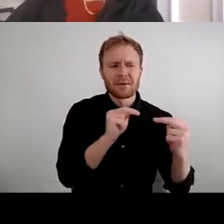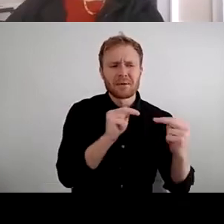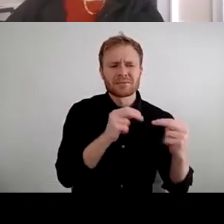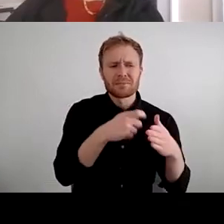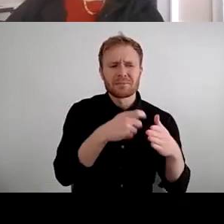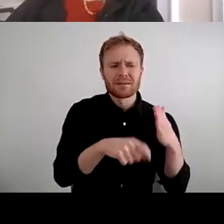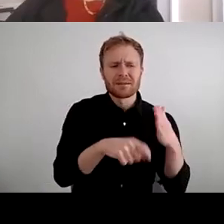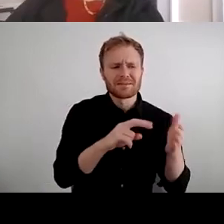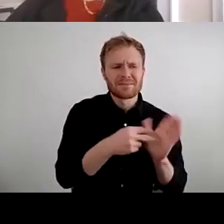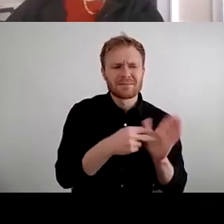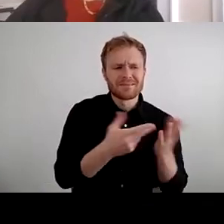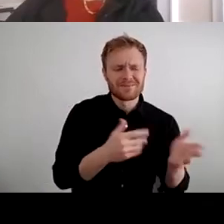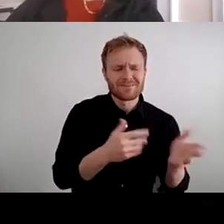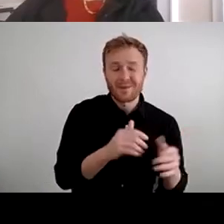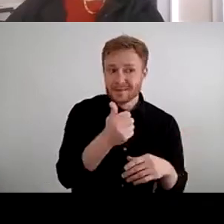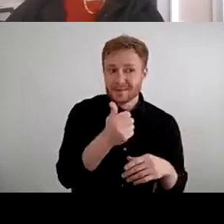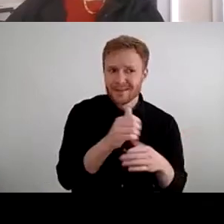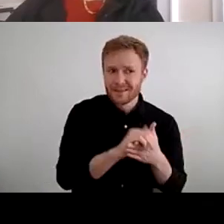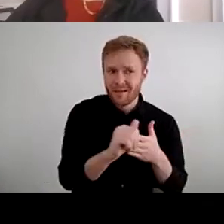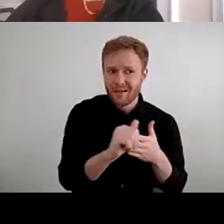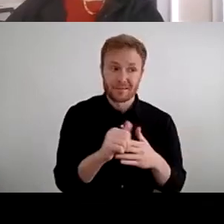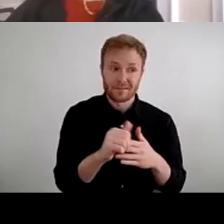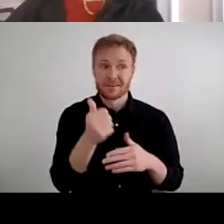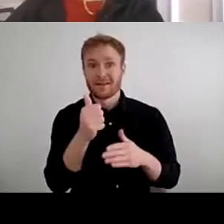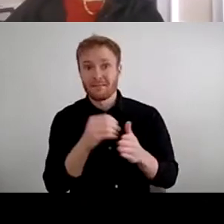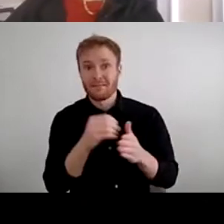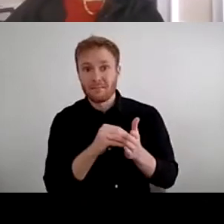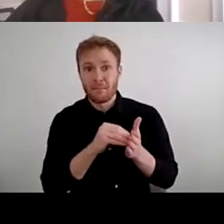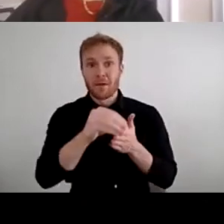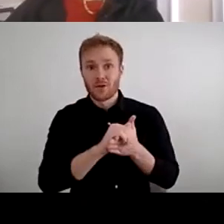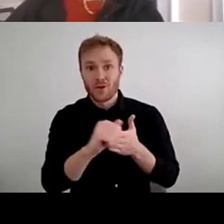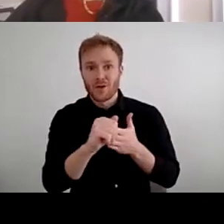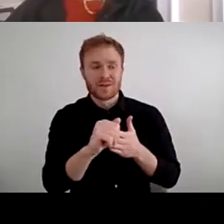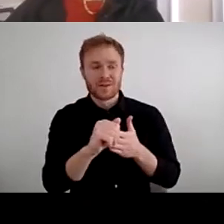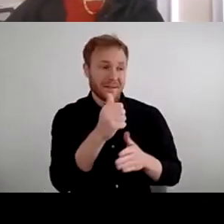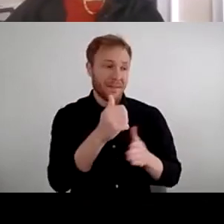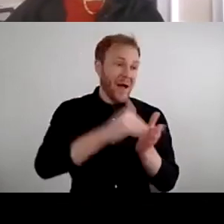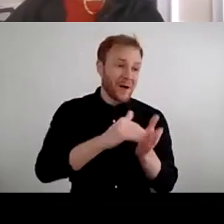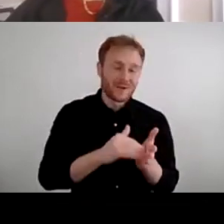$10, $10 million, $10,000?